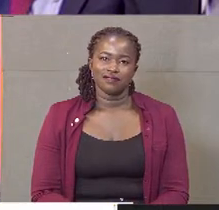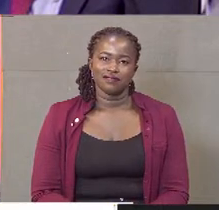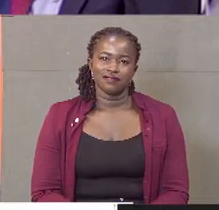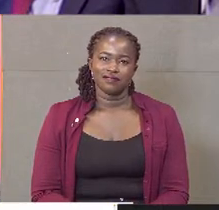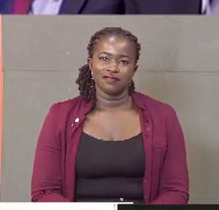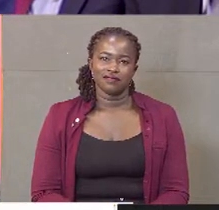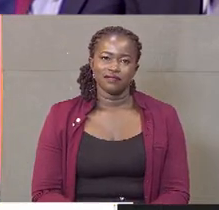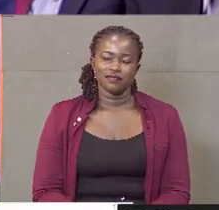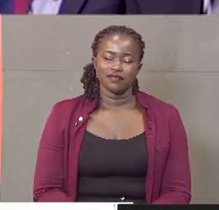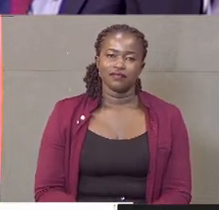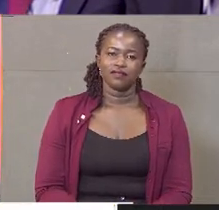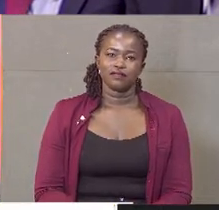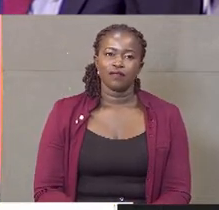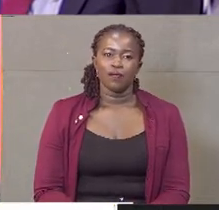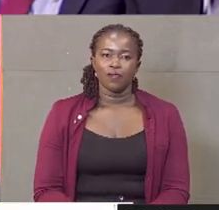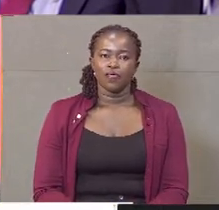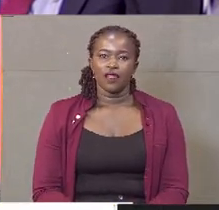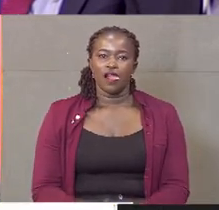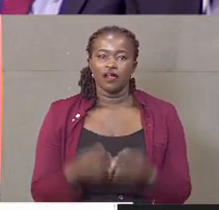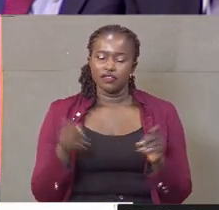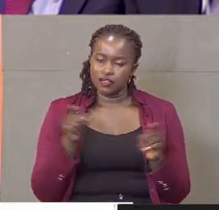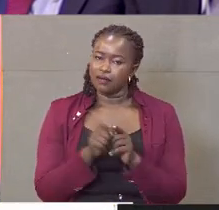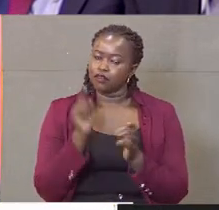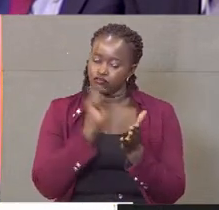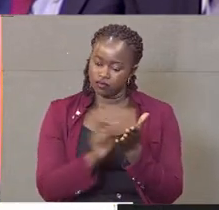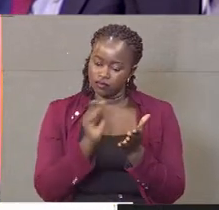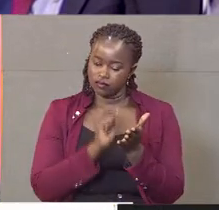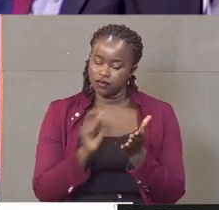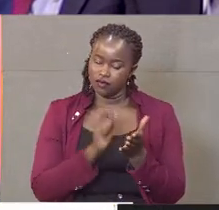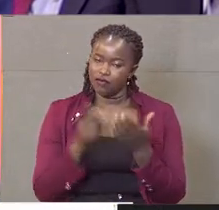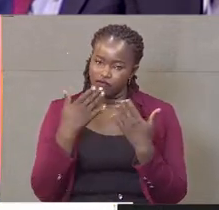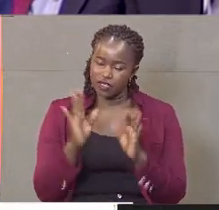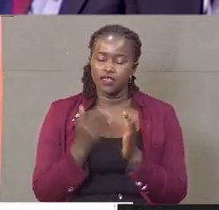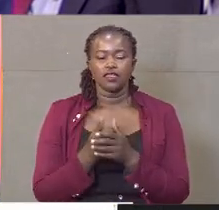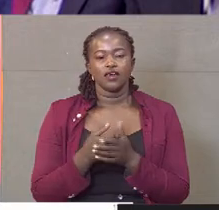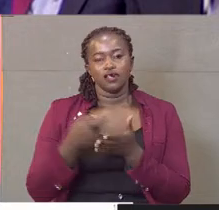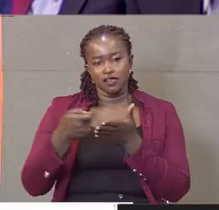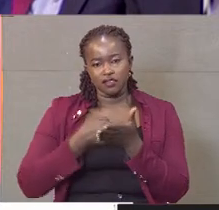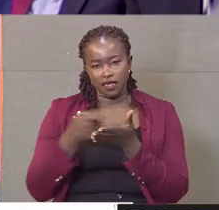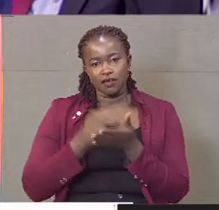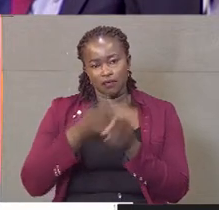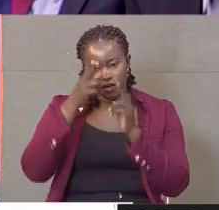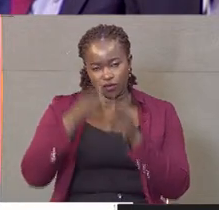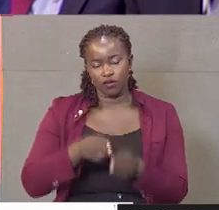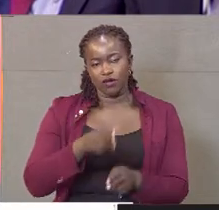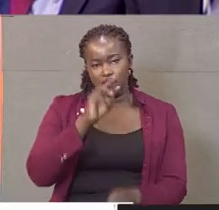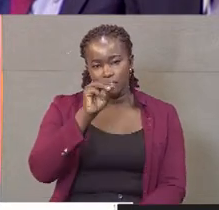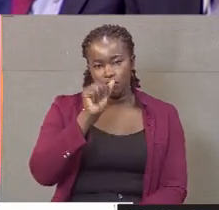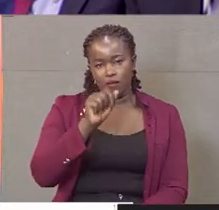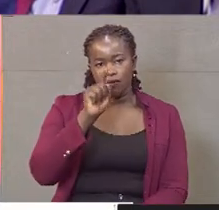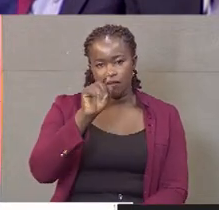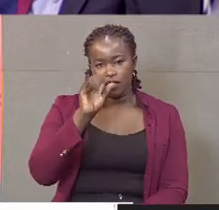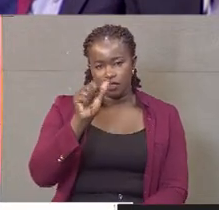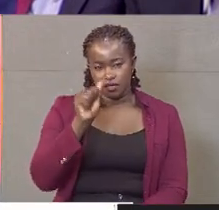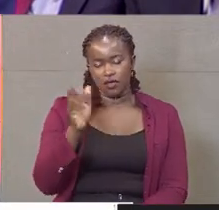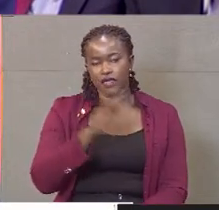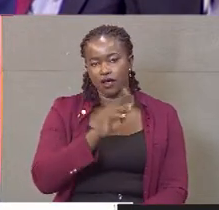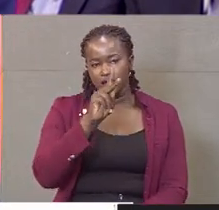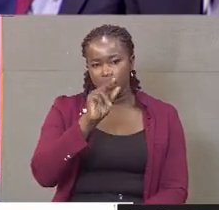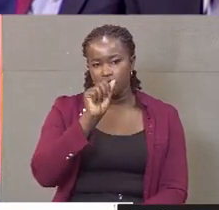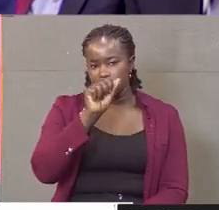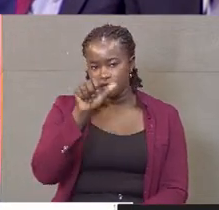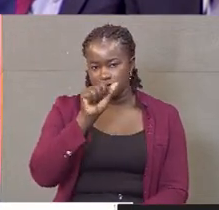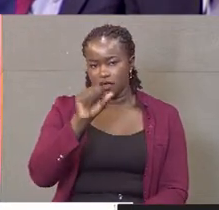And I have put, this has been put in writing, signed by Honorable Matia Kasaija himself. Who is in